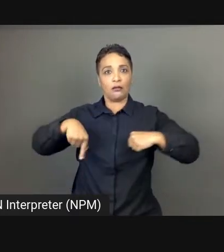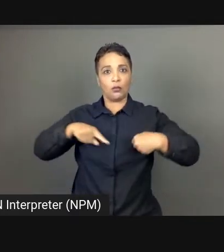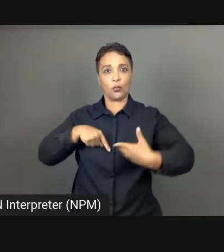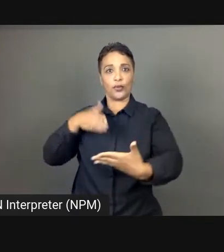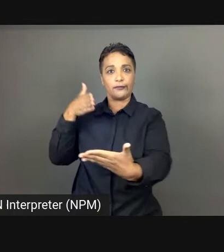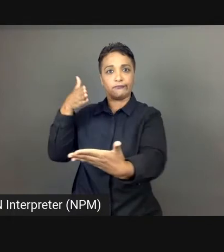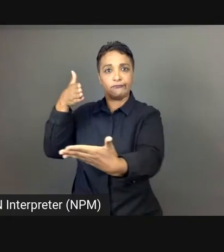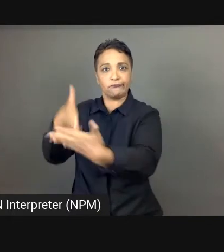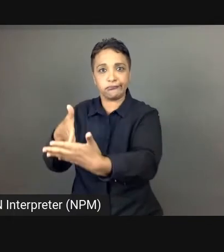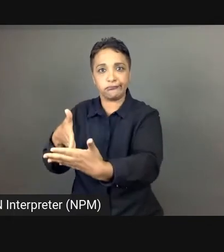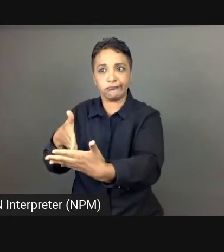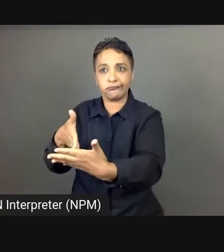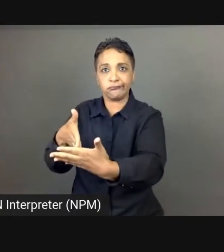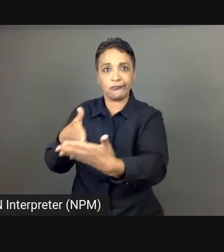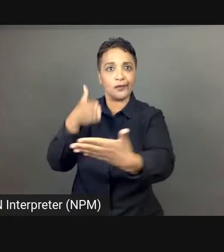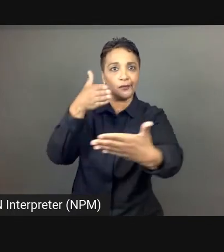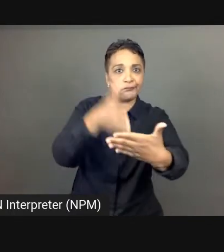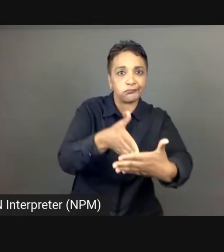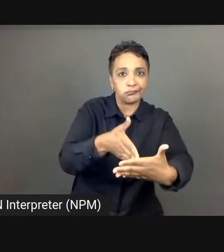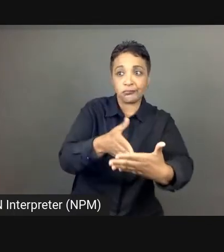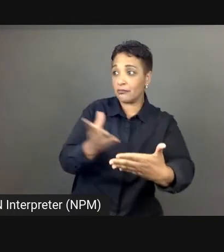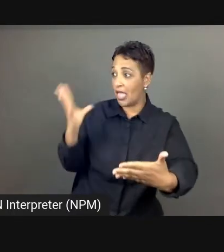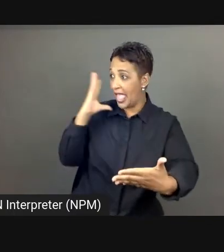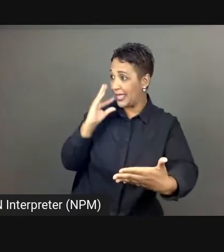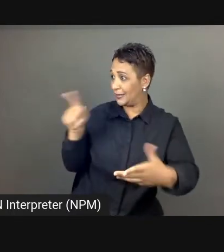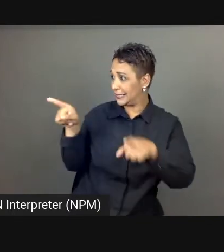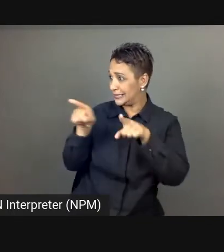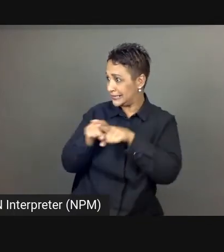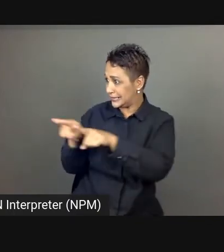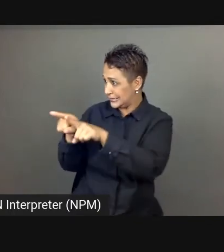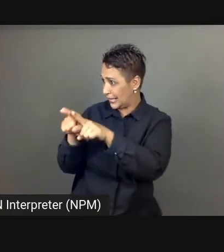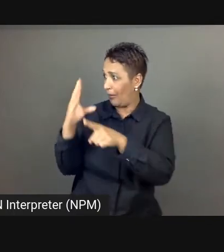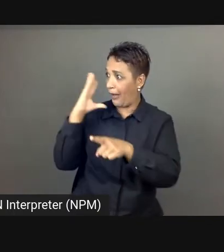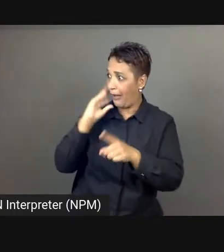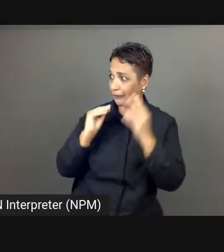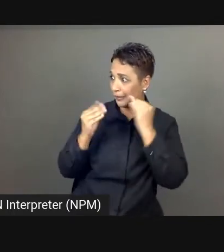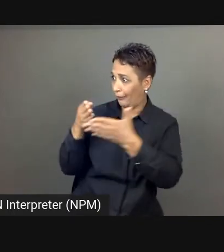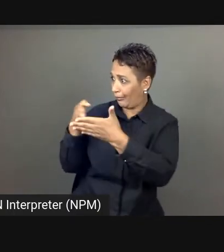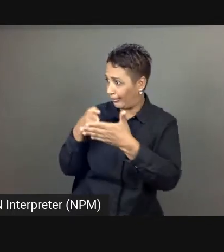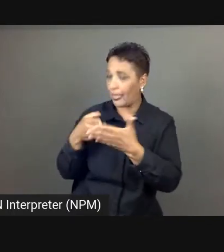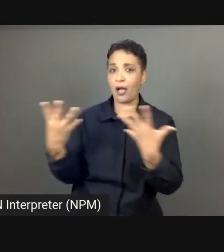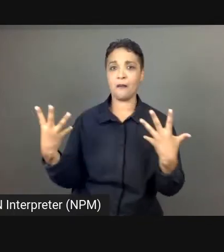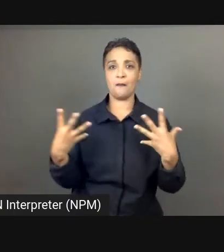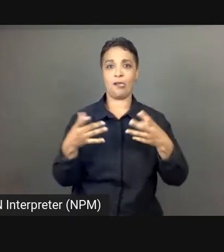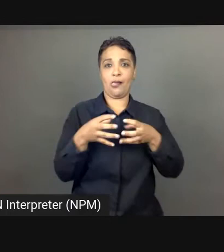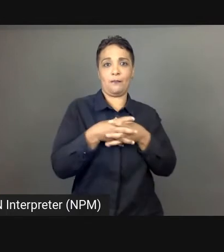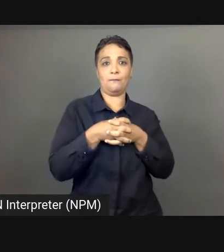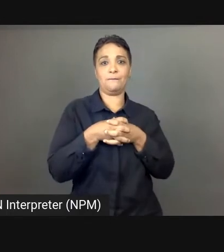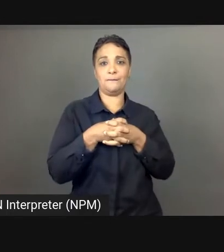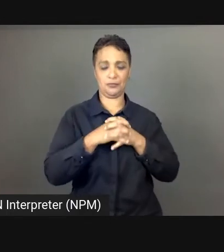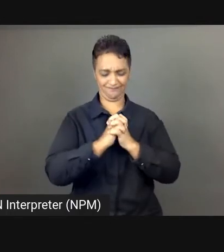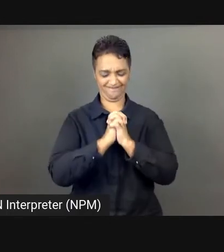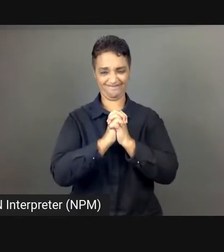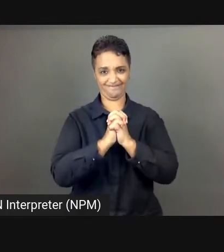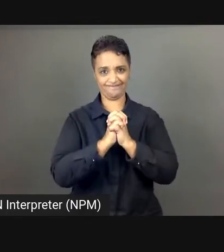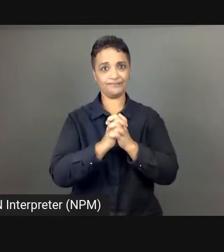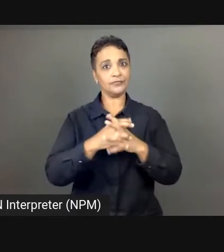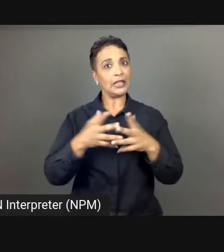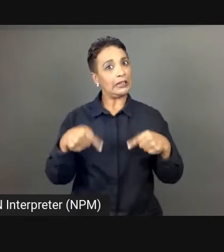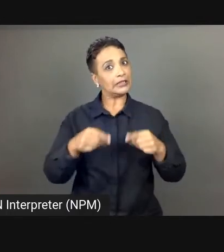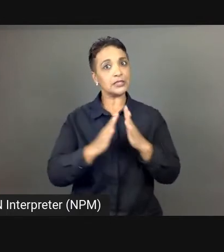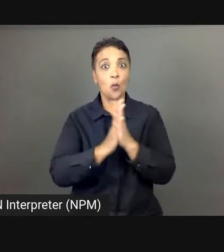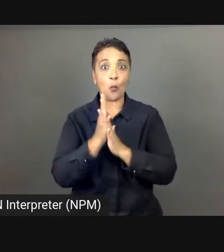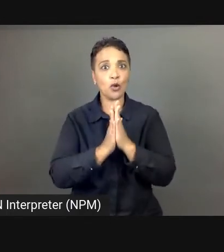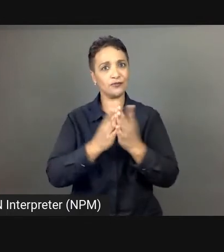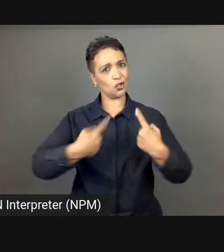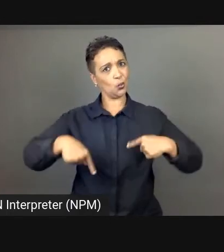us together, and then becomes something, a motivation to celebrate who